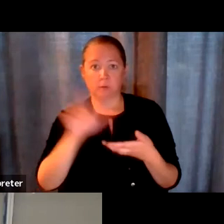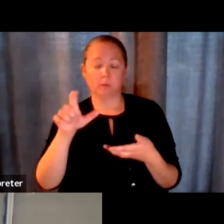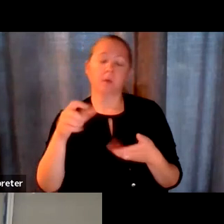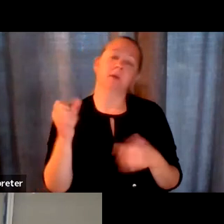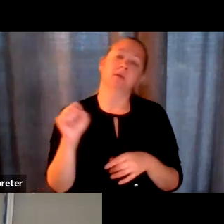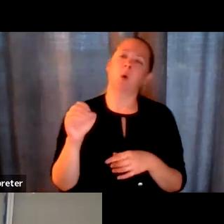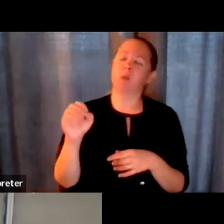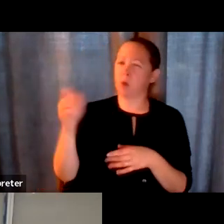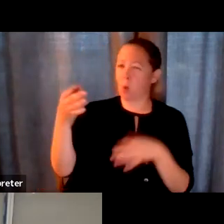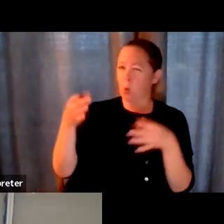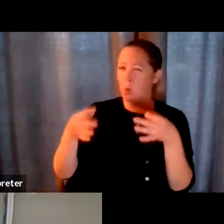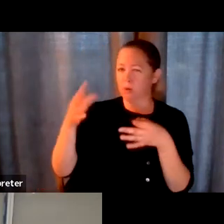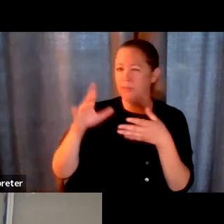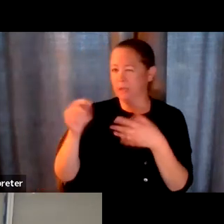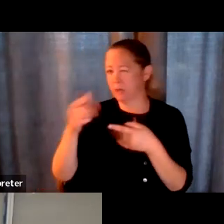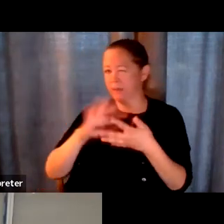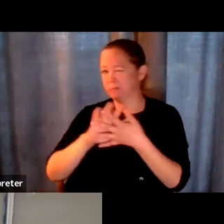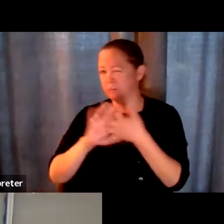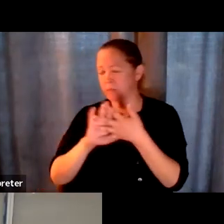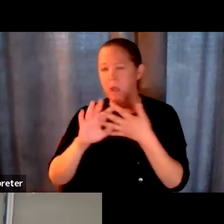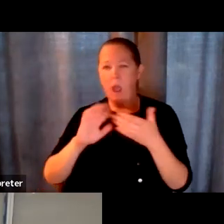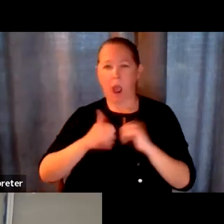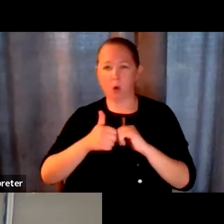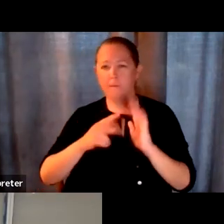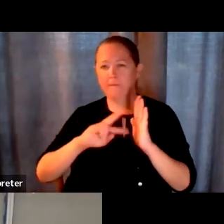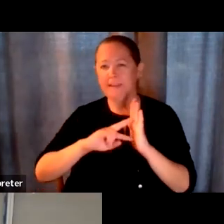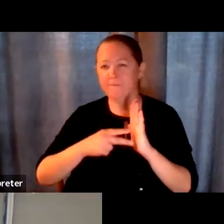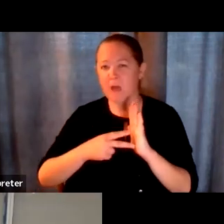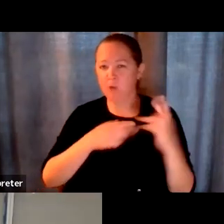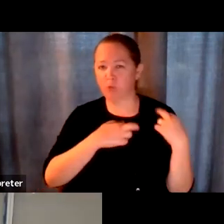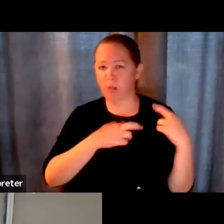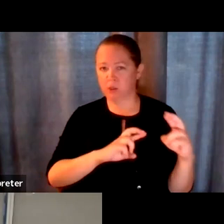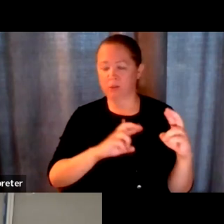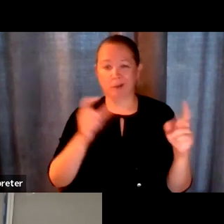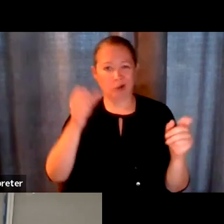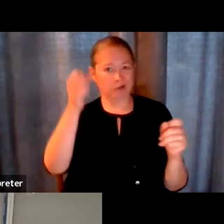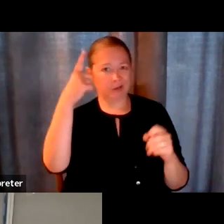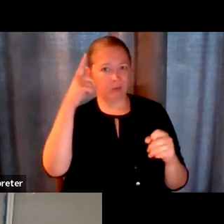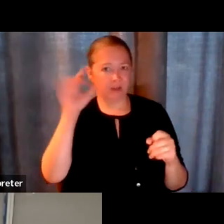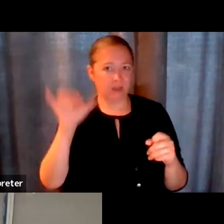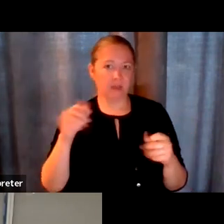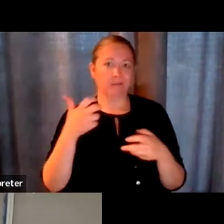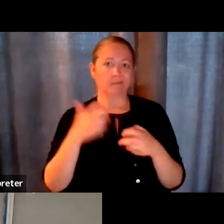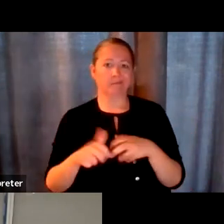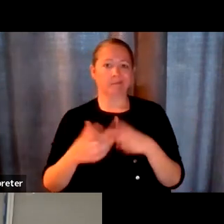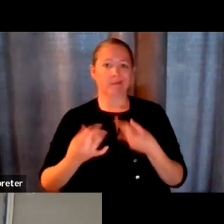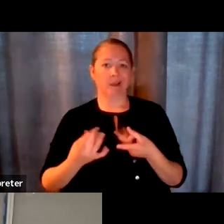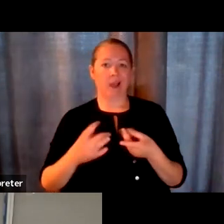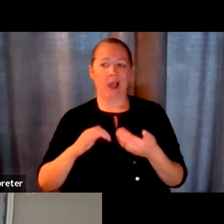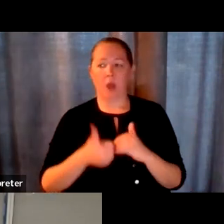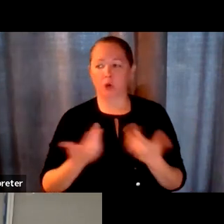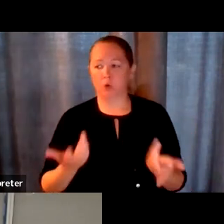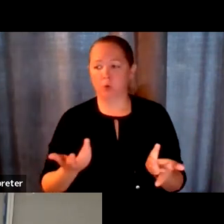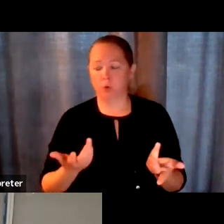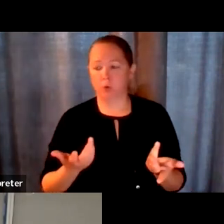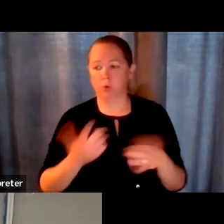little bit fuzzy on how do you define religion, and understandably, it's a hard thing to define. How do you create contours about